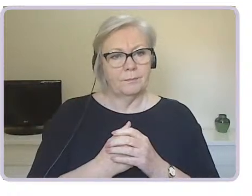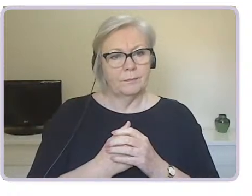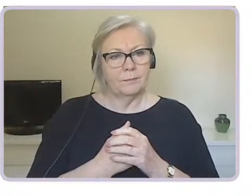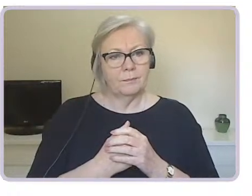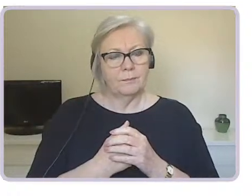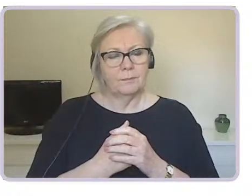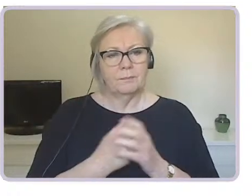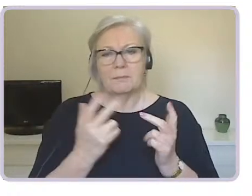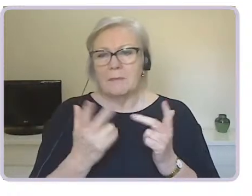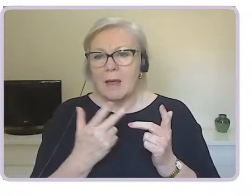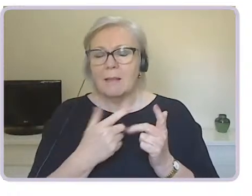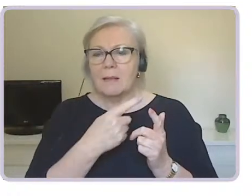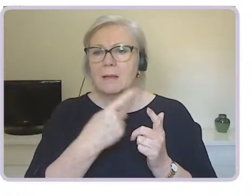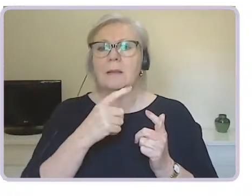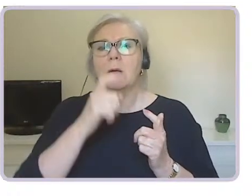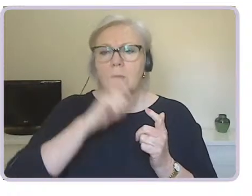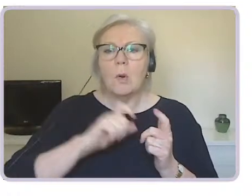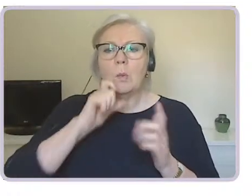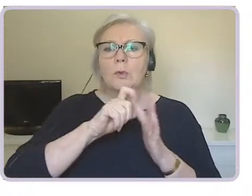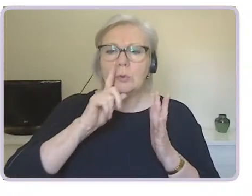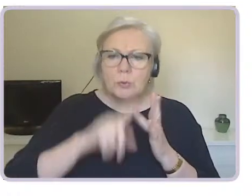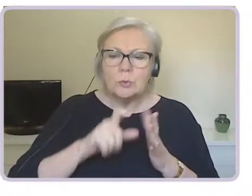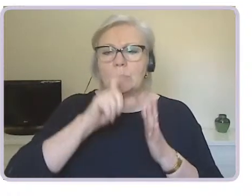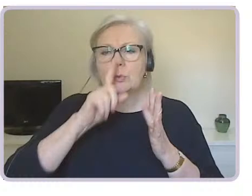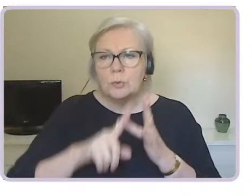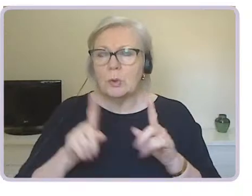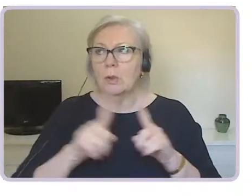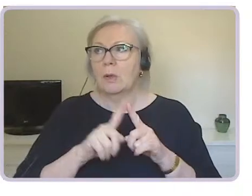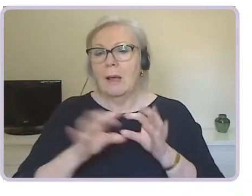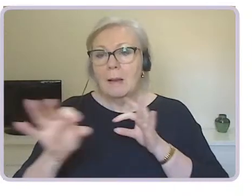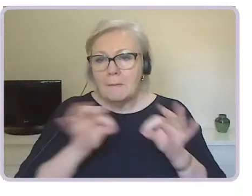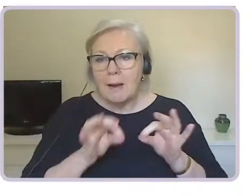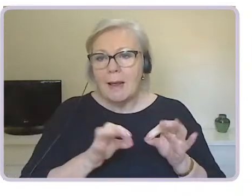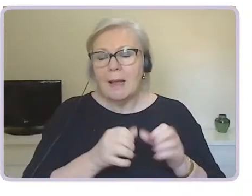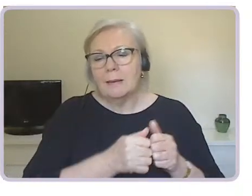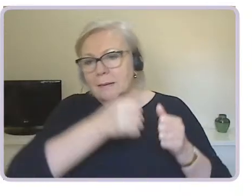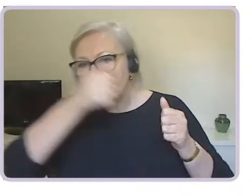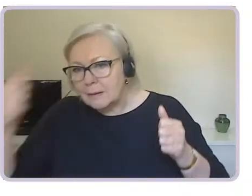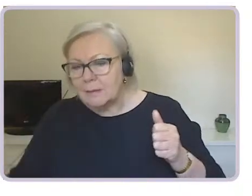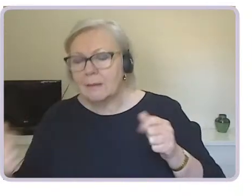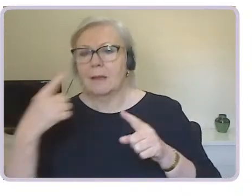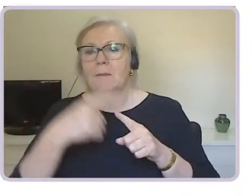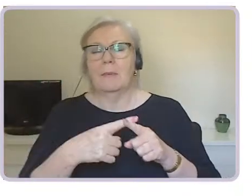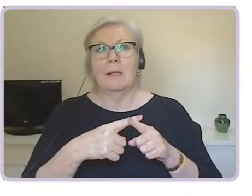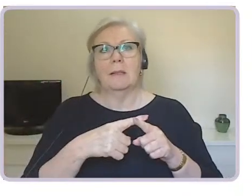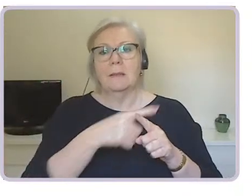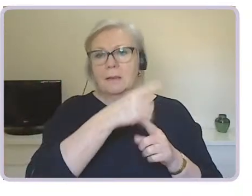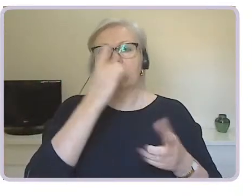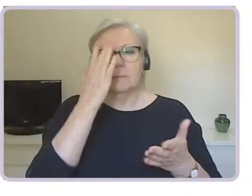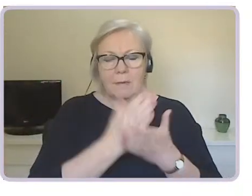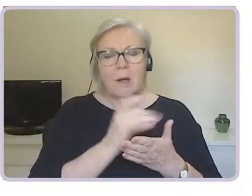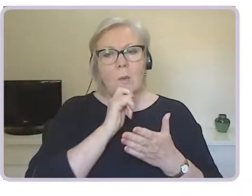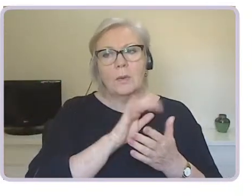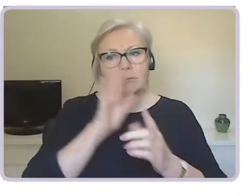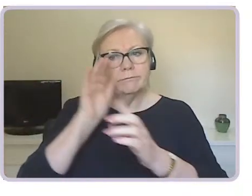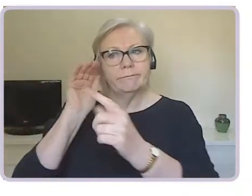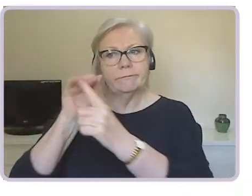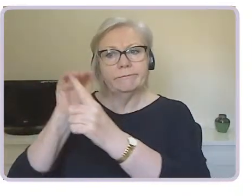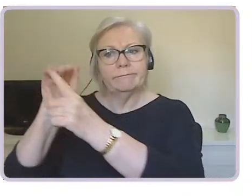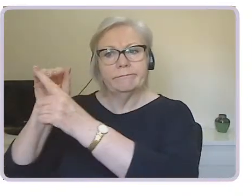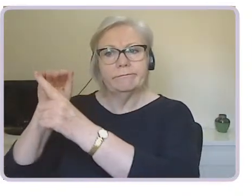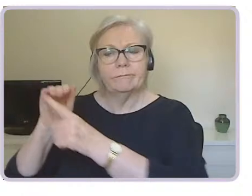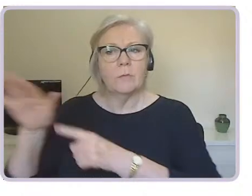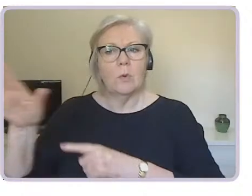promises in terms of extension of plans and an ongoing commitment to reaching out to participants who they defined